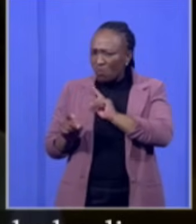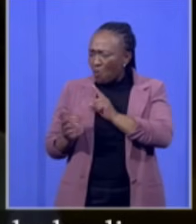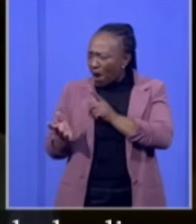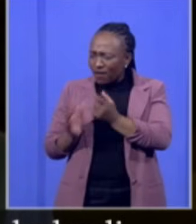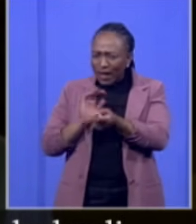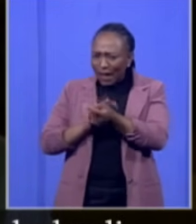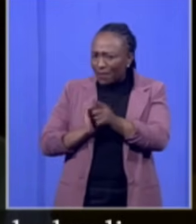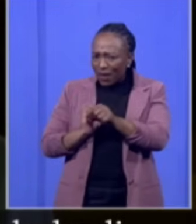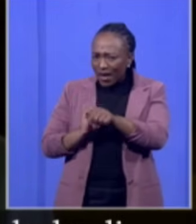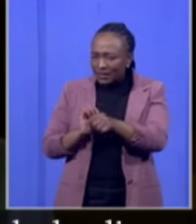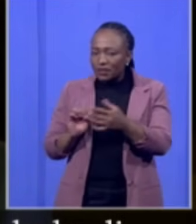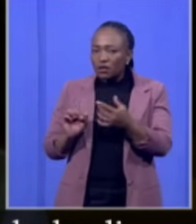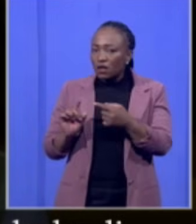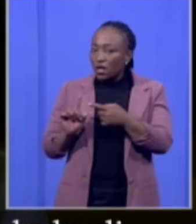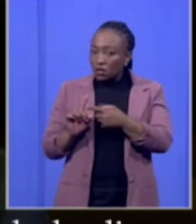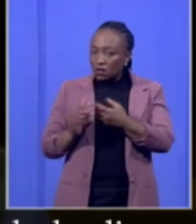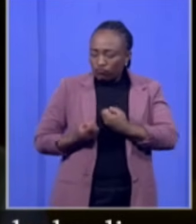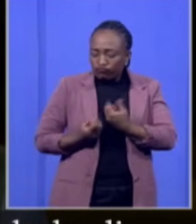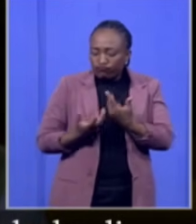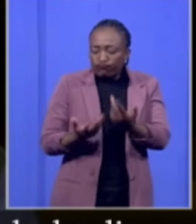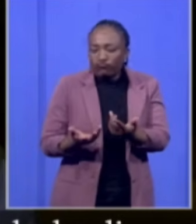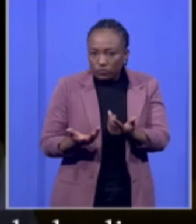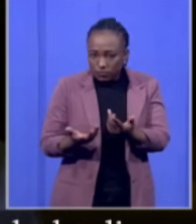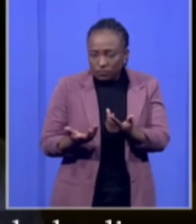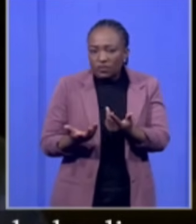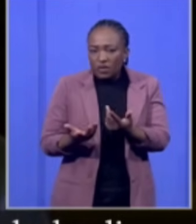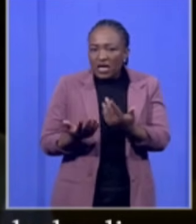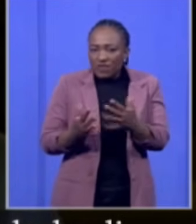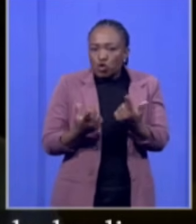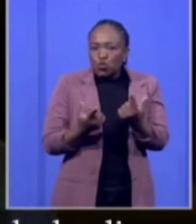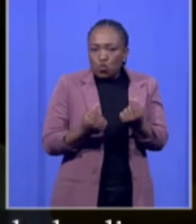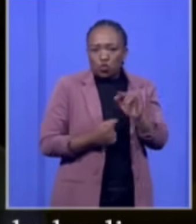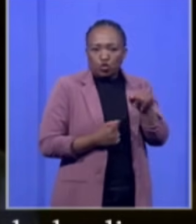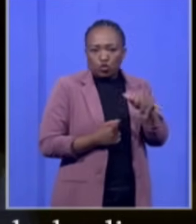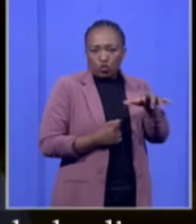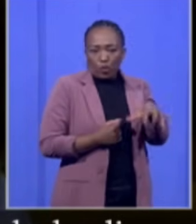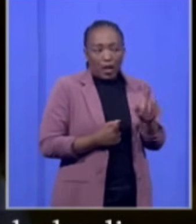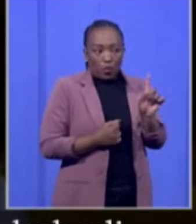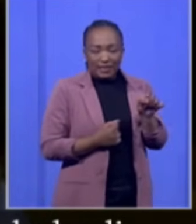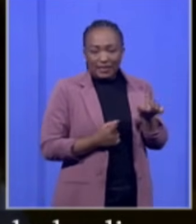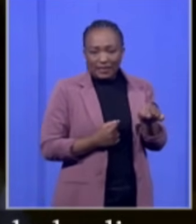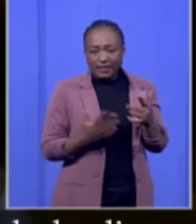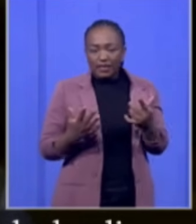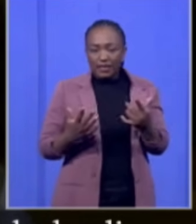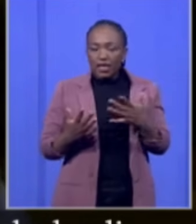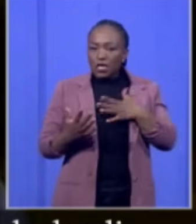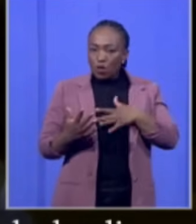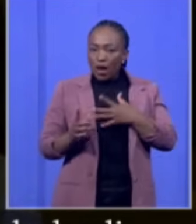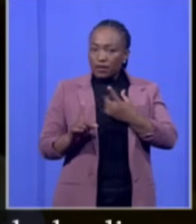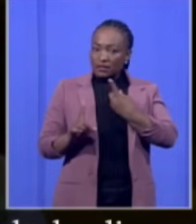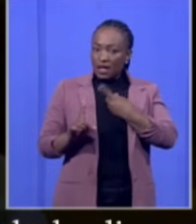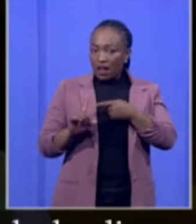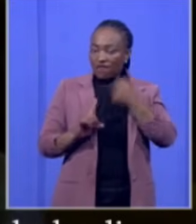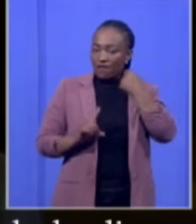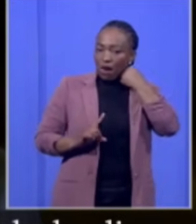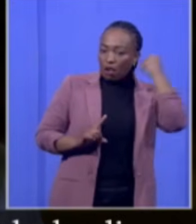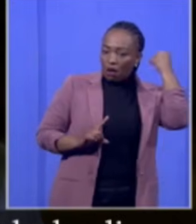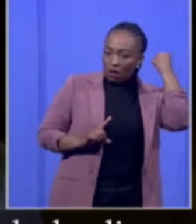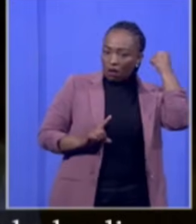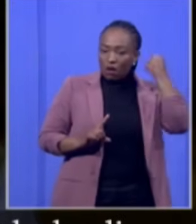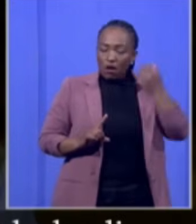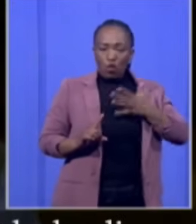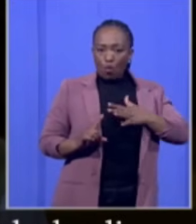happened. And he said he confessed to him of what he did in Joburg. And then he wanted to commit suicide and he didn't want to hand himself to